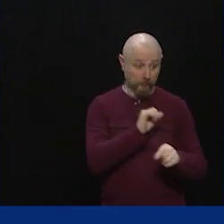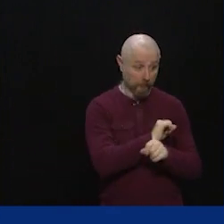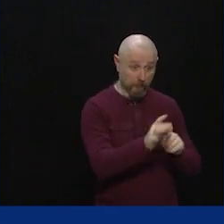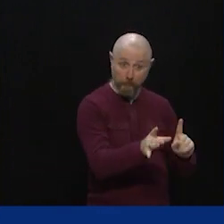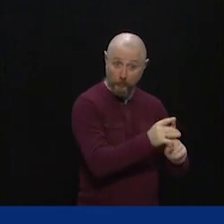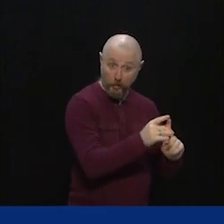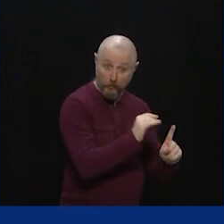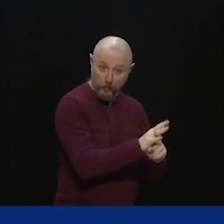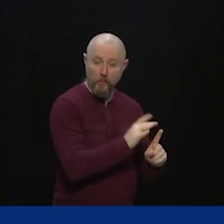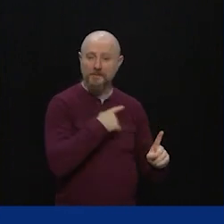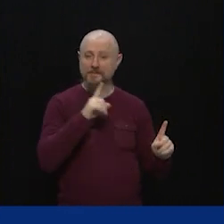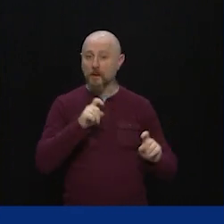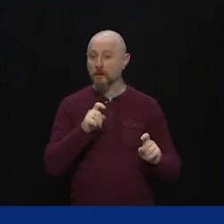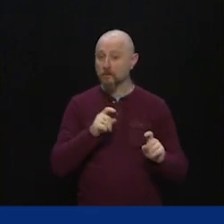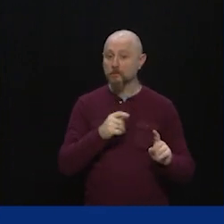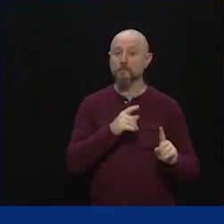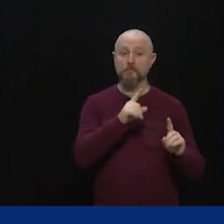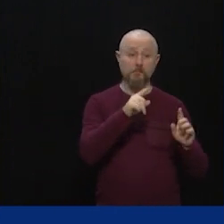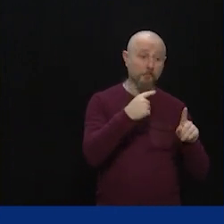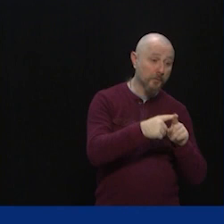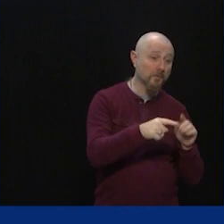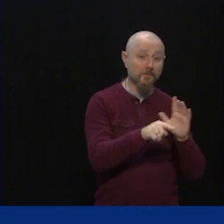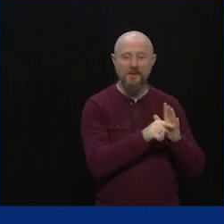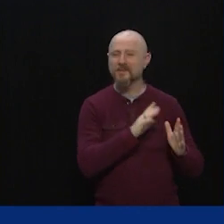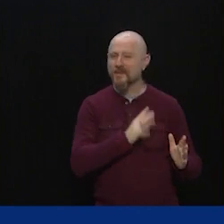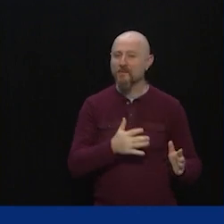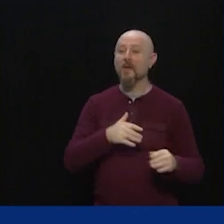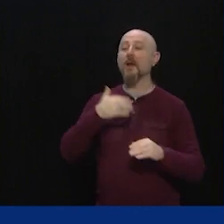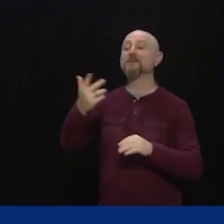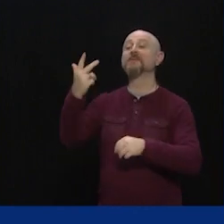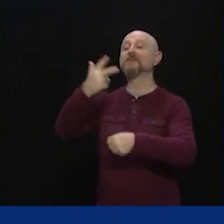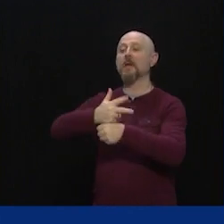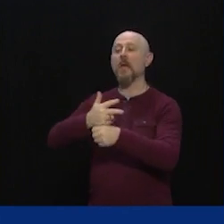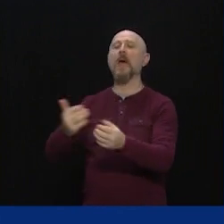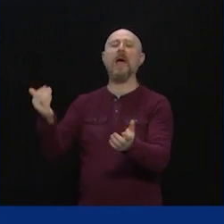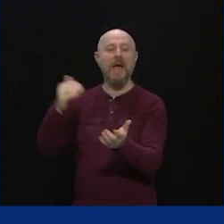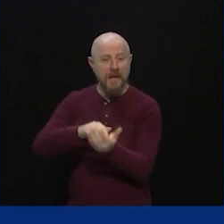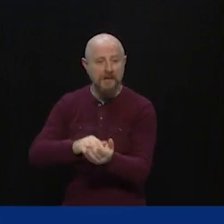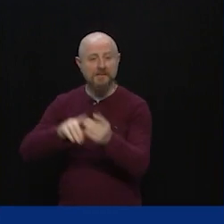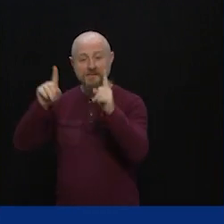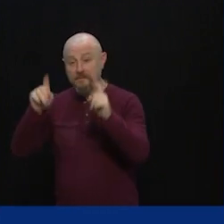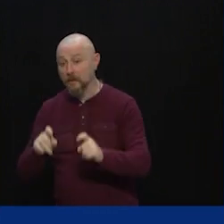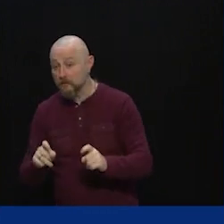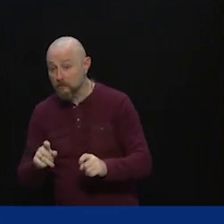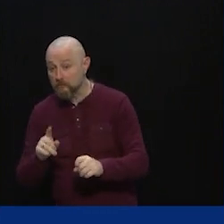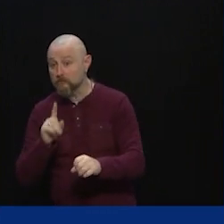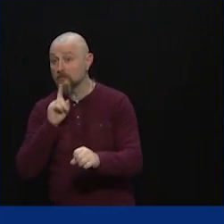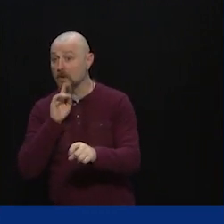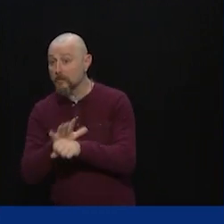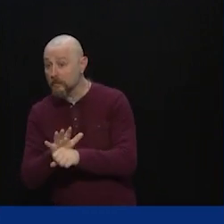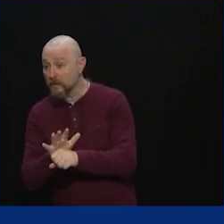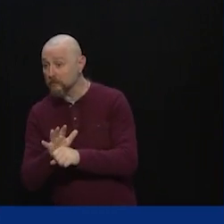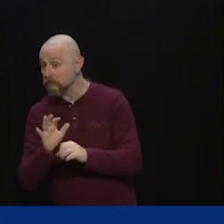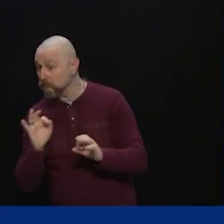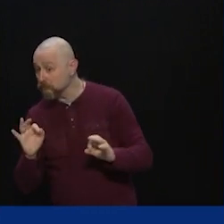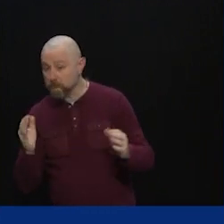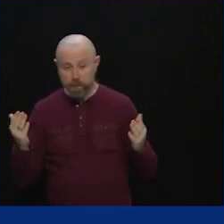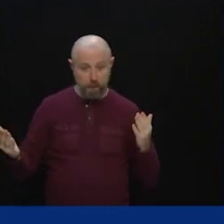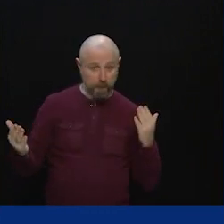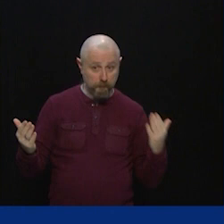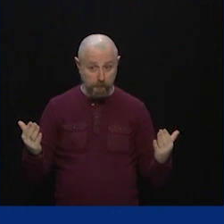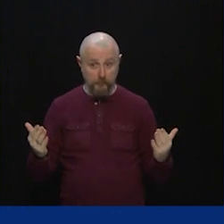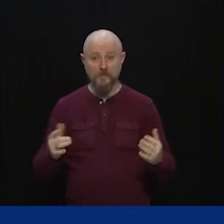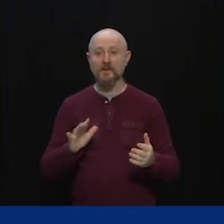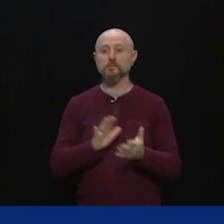but then test again in 3 days. I mean, this is not just a one-off. You have to test again just to confirm that, and that's the way we can have more stability in our school system. But thanks for